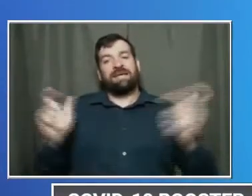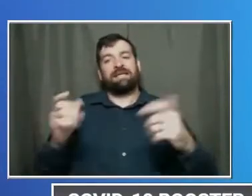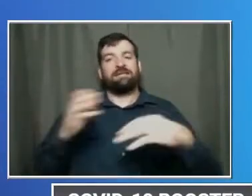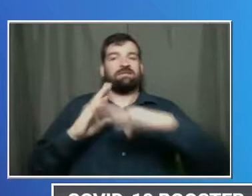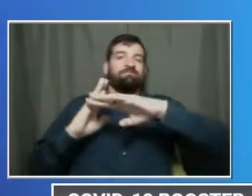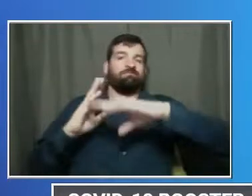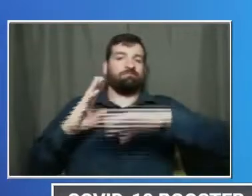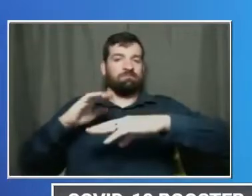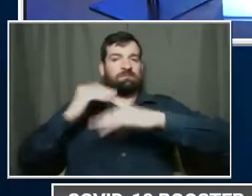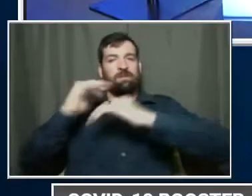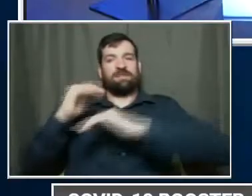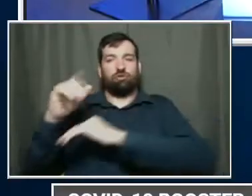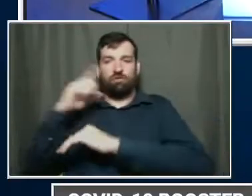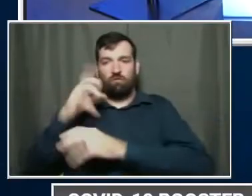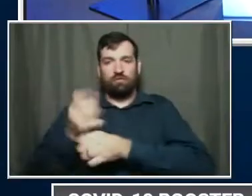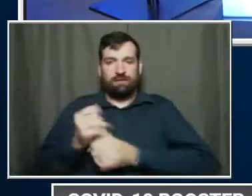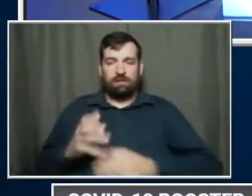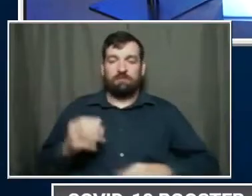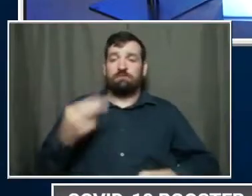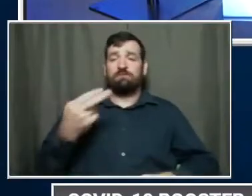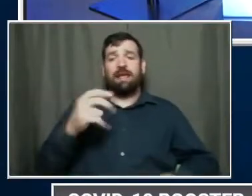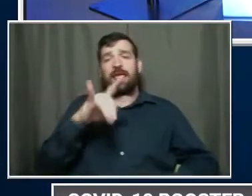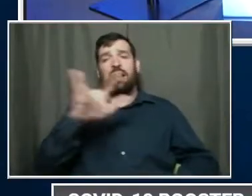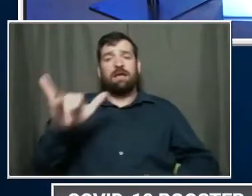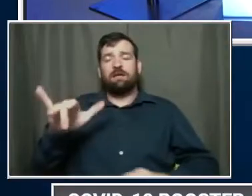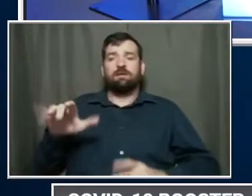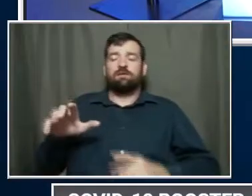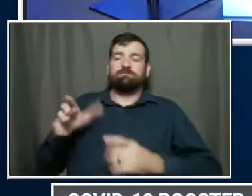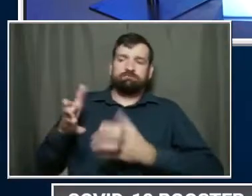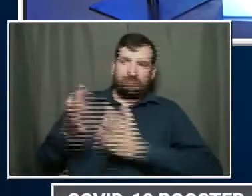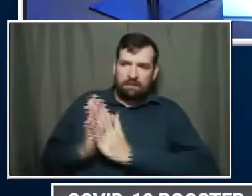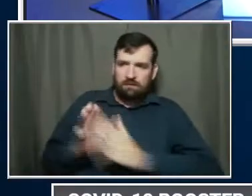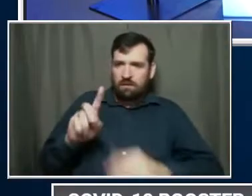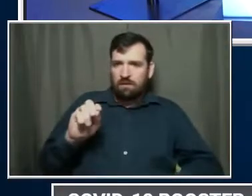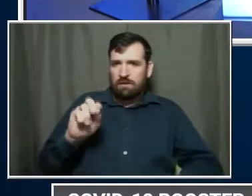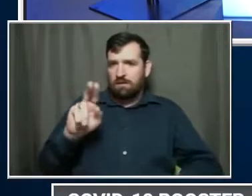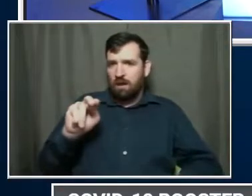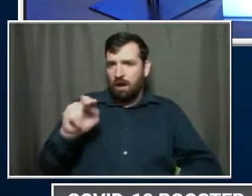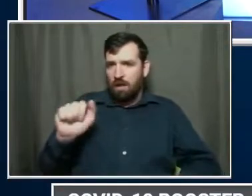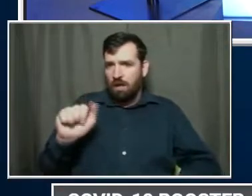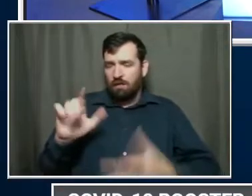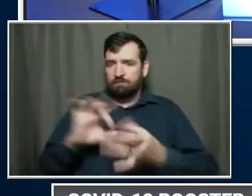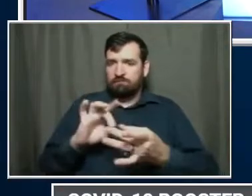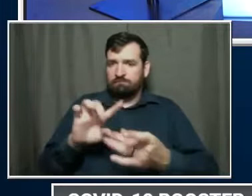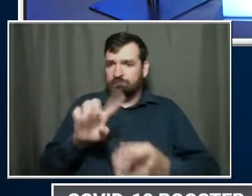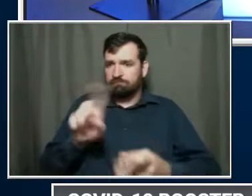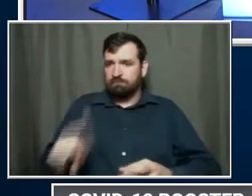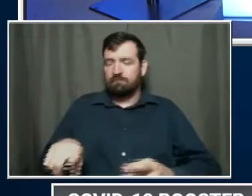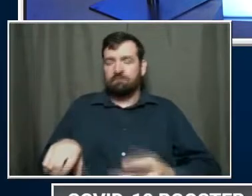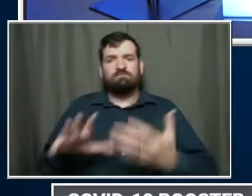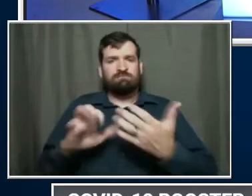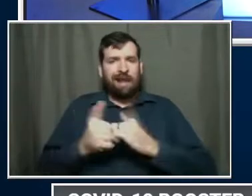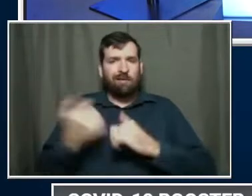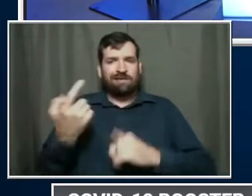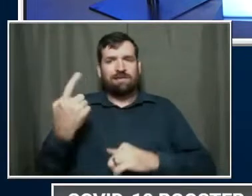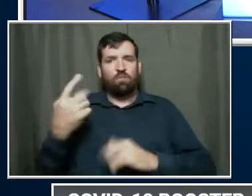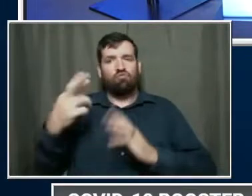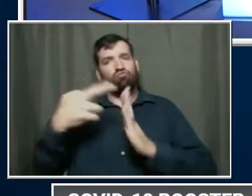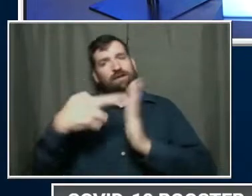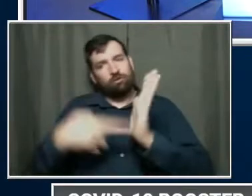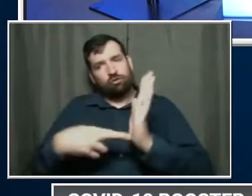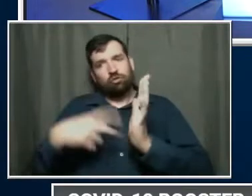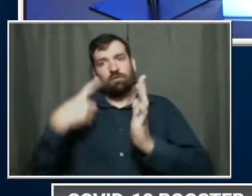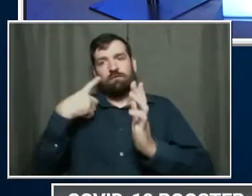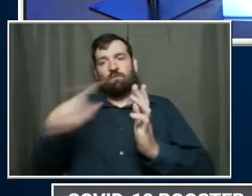recipient. Haley, I have a question for you. Donna is asking, and you may have mentioned it earlier, but she just jumped on. How can someone register to be a